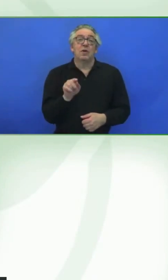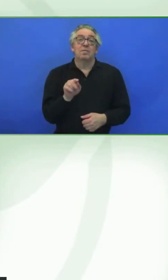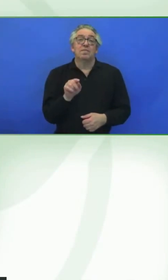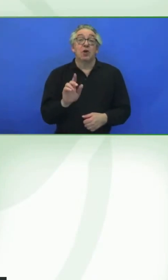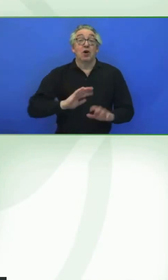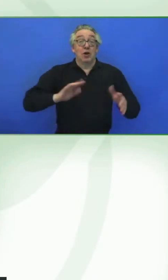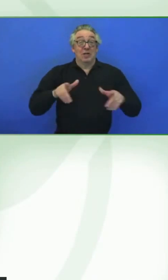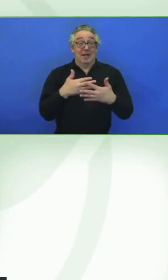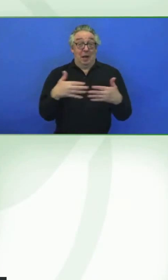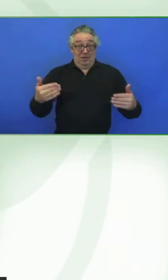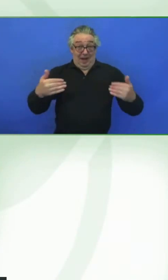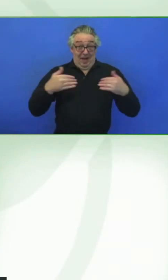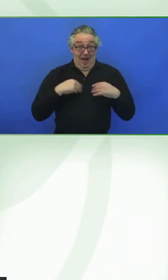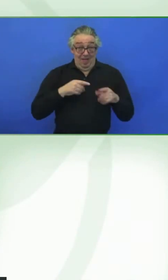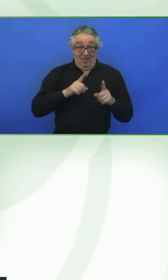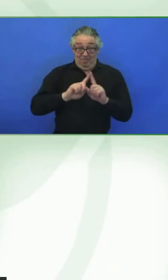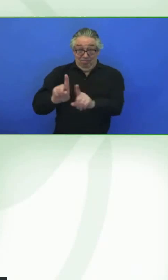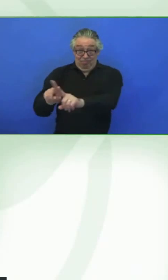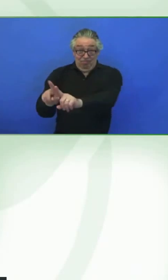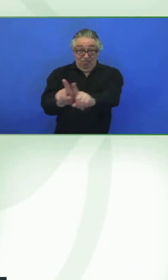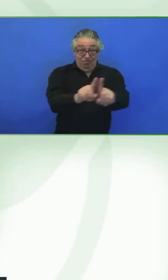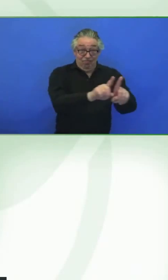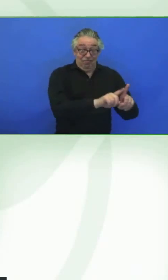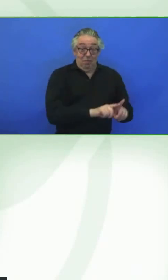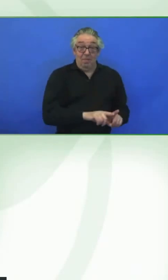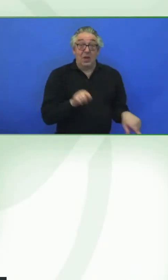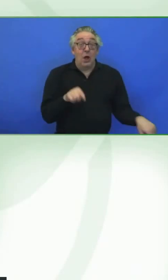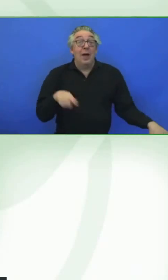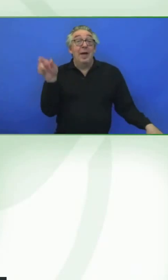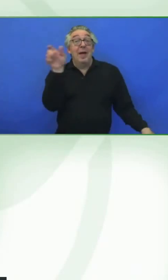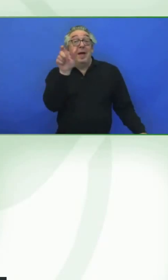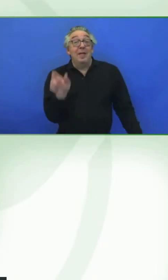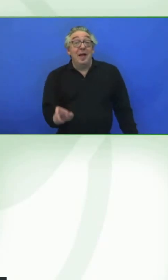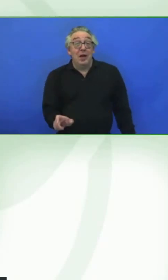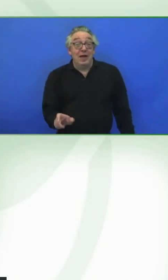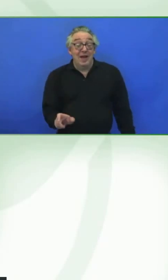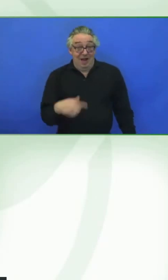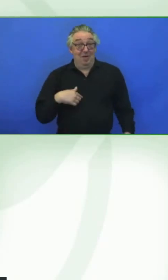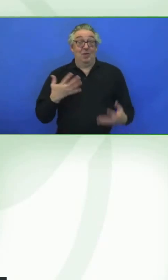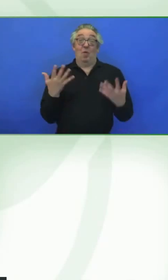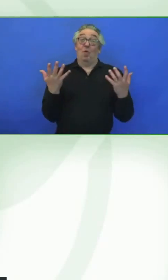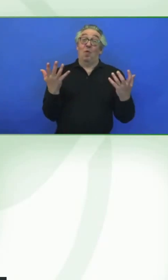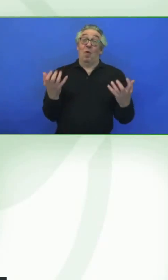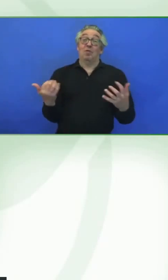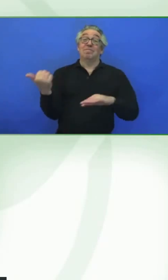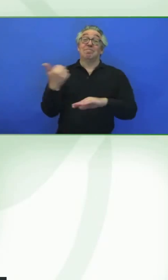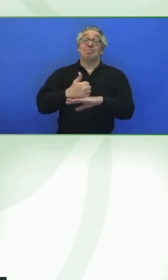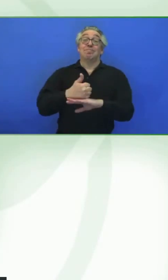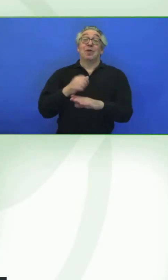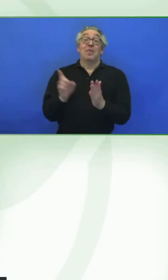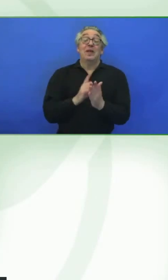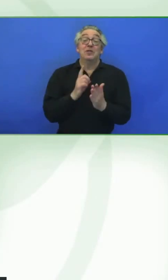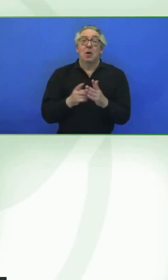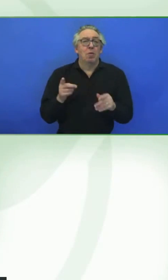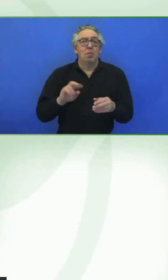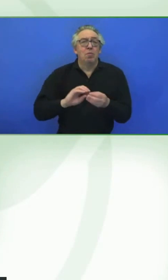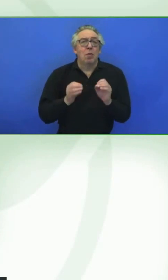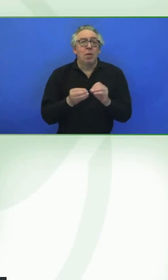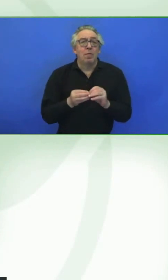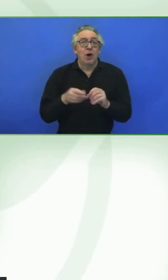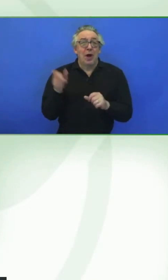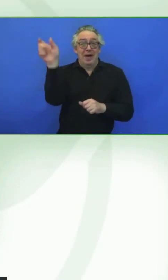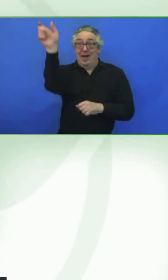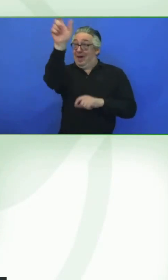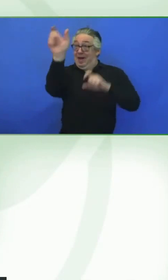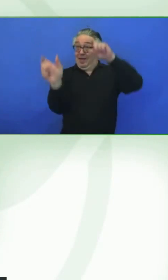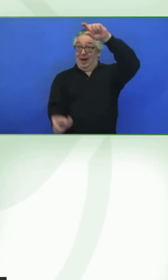in Italy, when we tried to create a dictionary, there was an issue of different signs from different regions. How do you handle